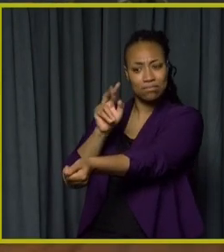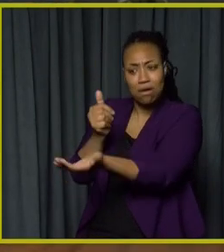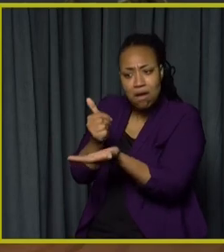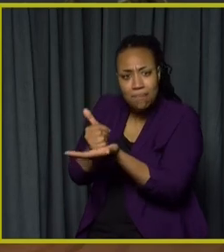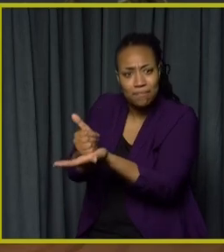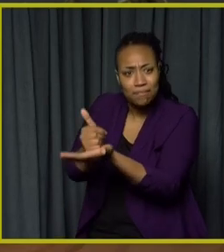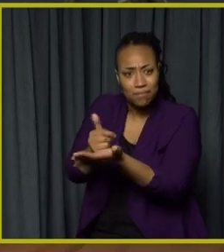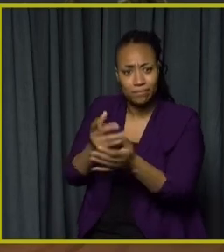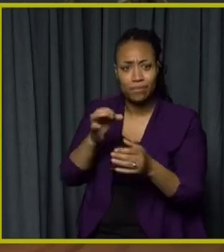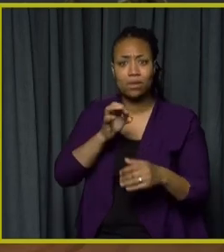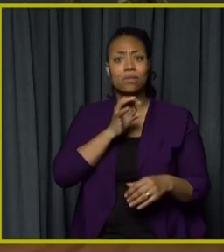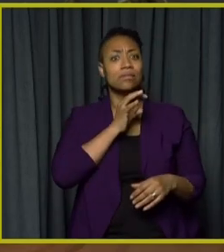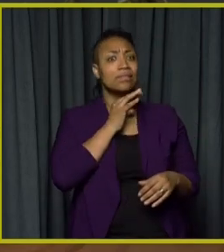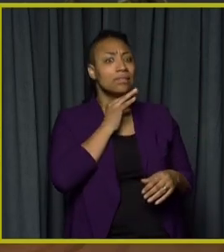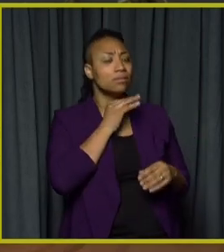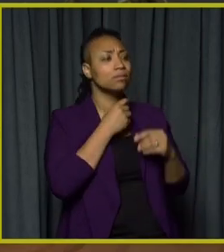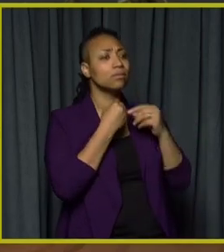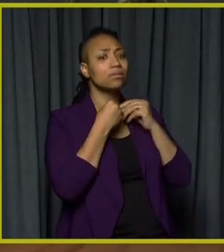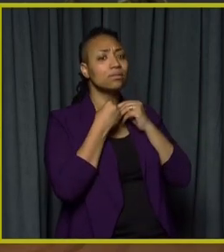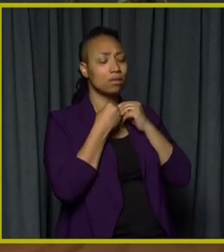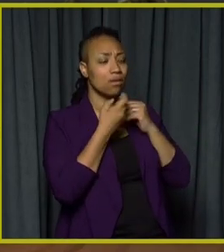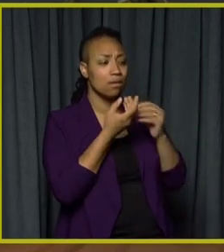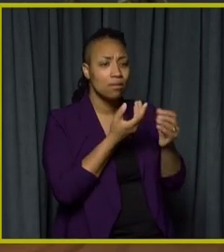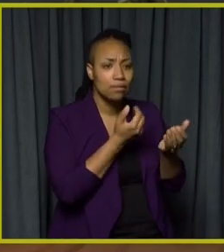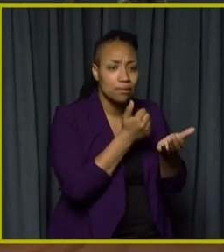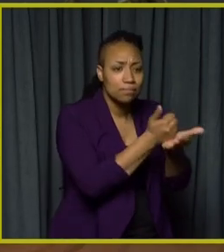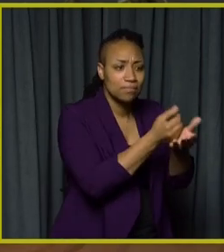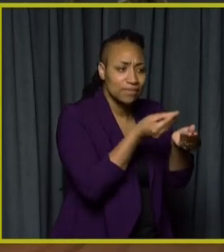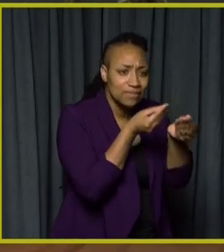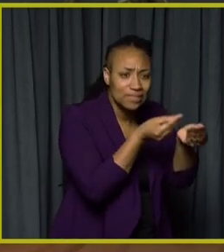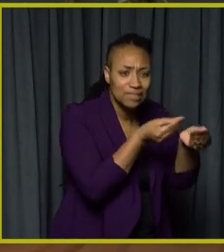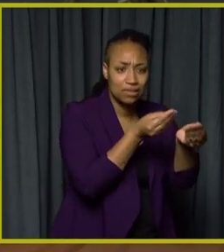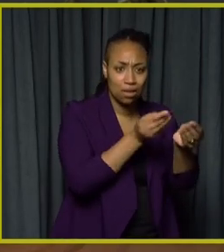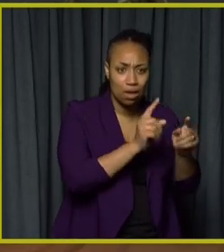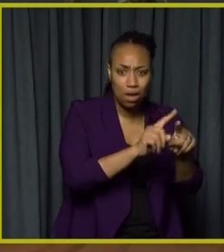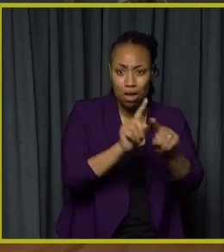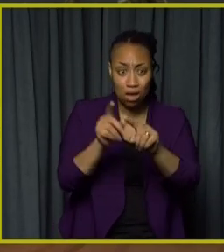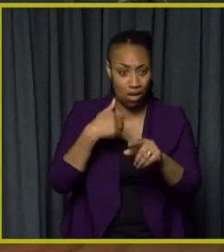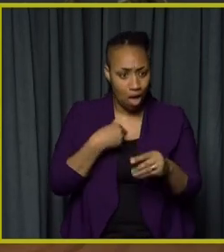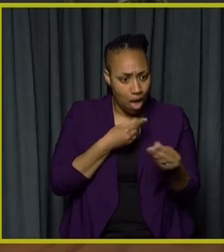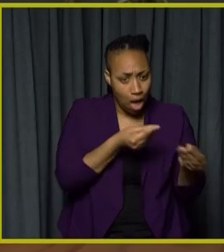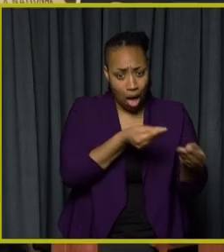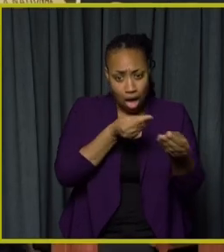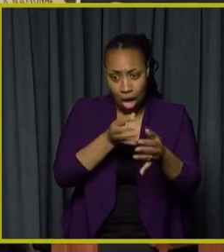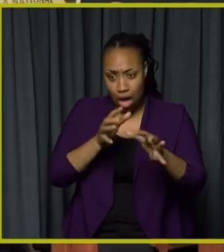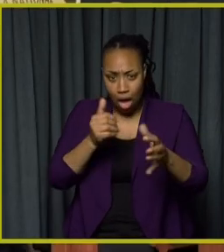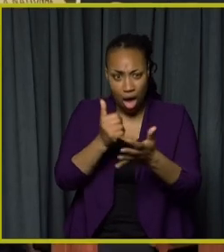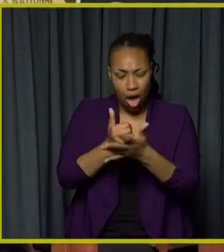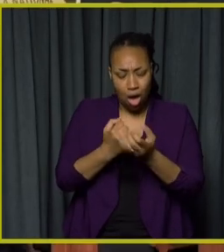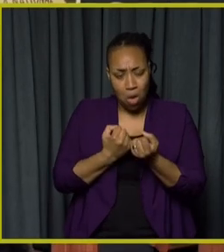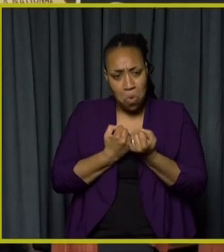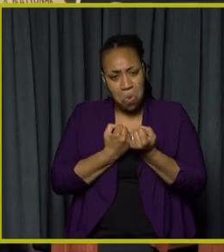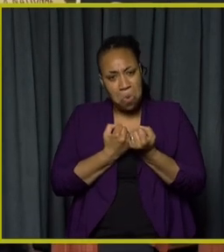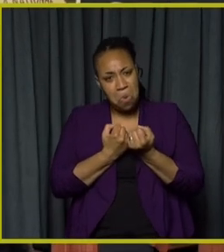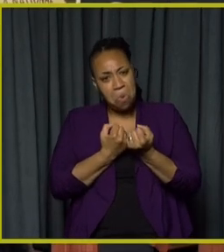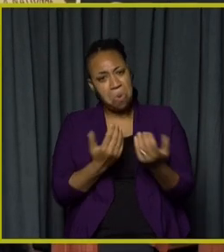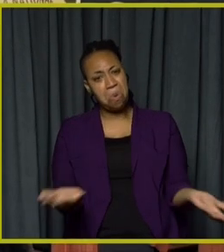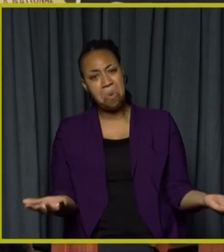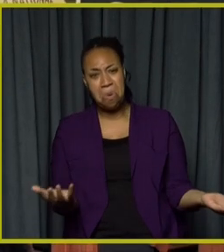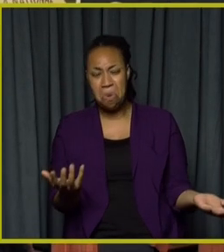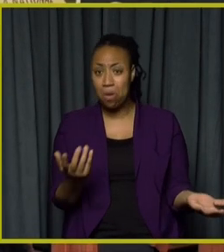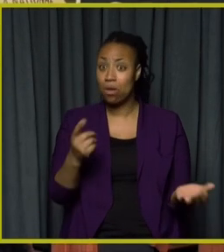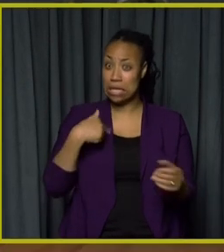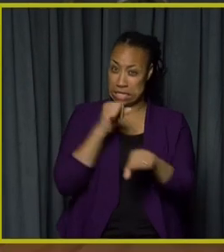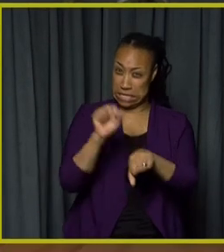emergency card. So we were tired, sick and tired of being overworked and underpaid. All we want was a little